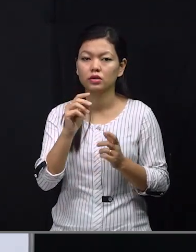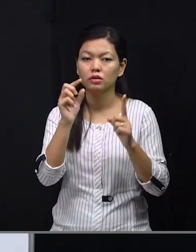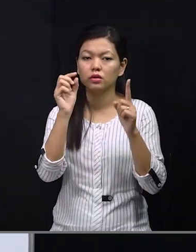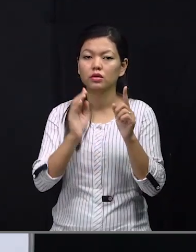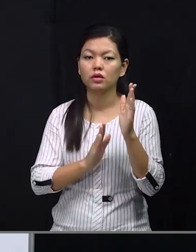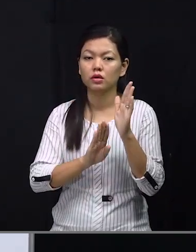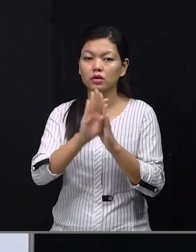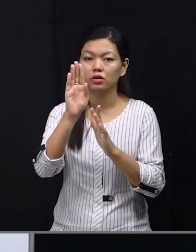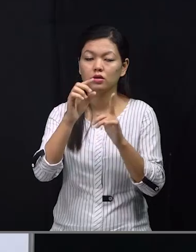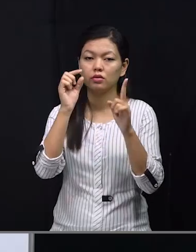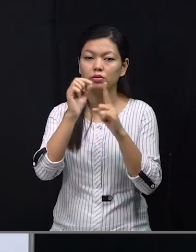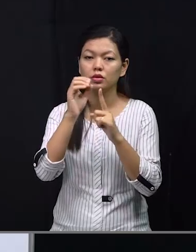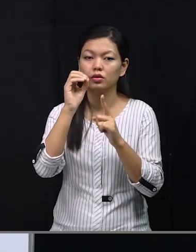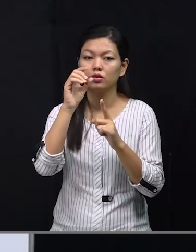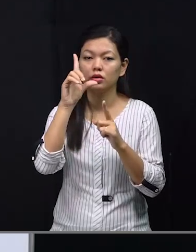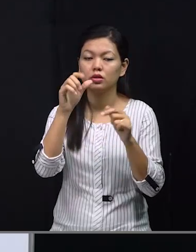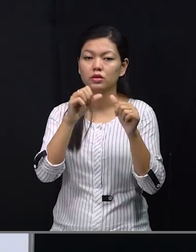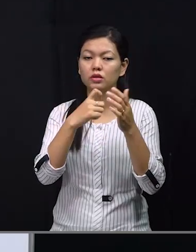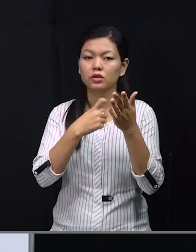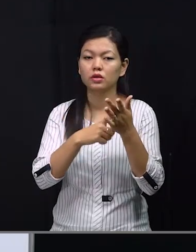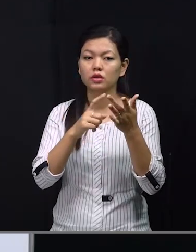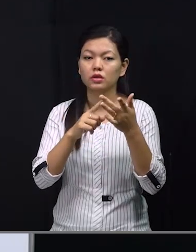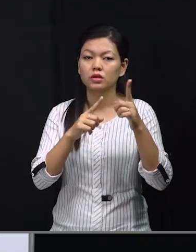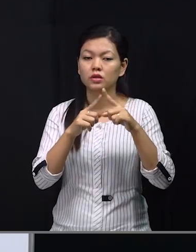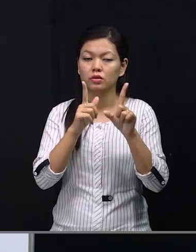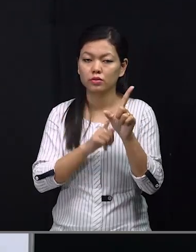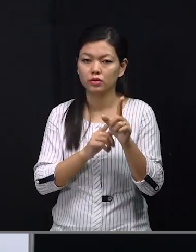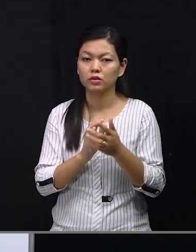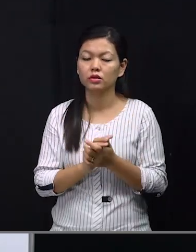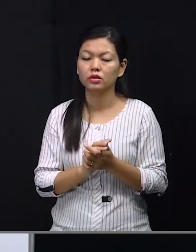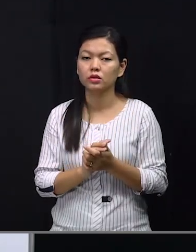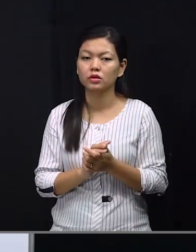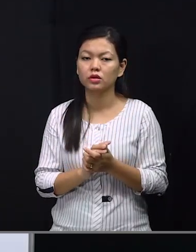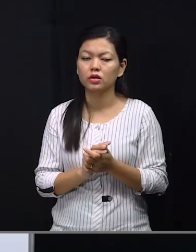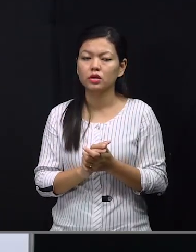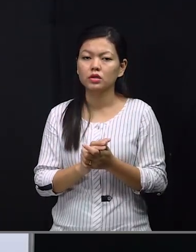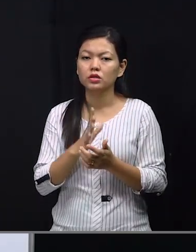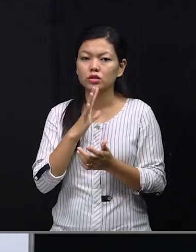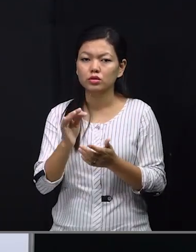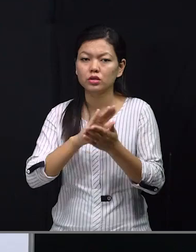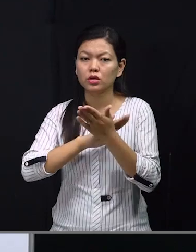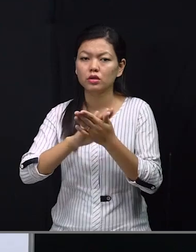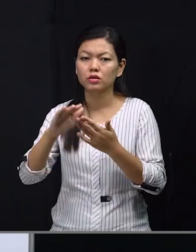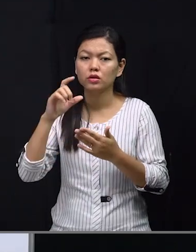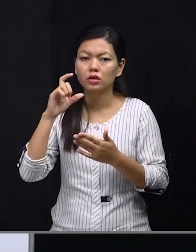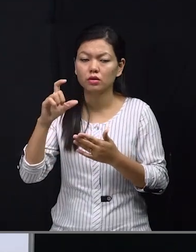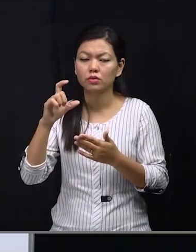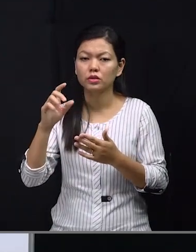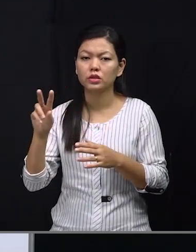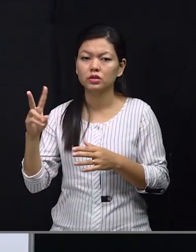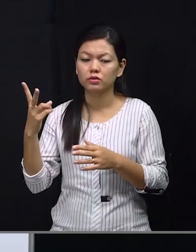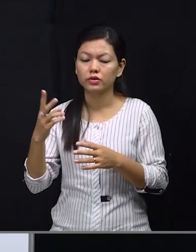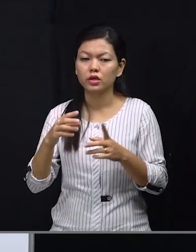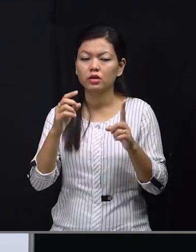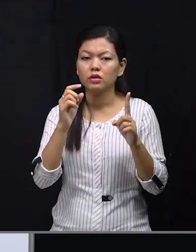In fact, the hydrocarbons, they are non-polar molecules, while the haloalkanes, they are polar in nature. They are